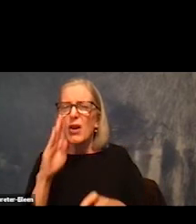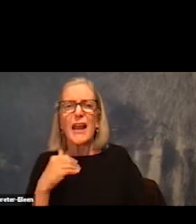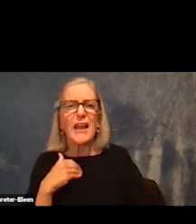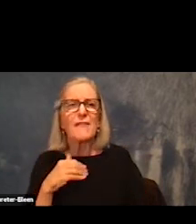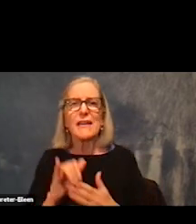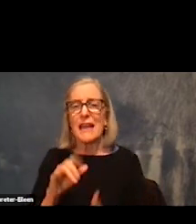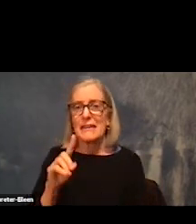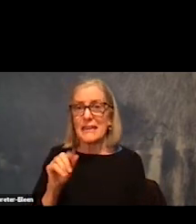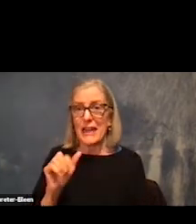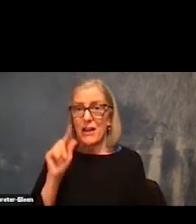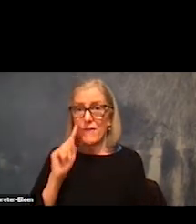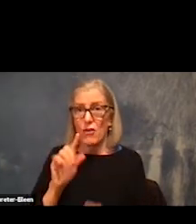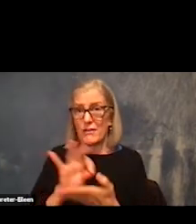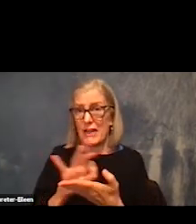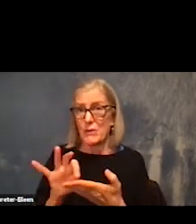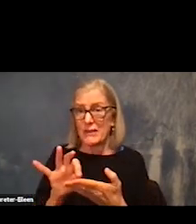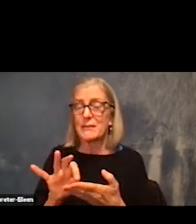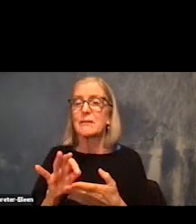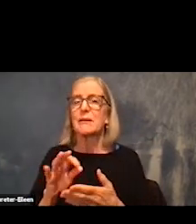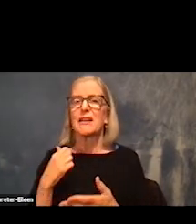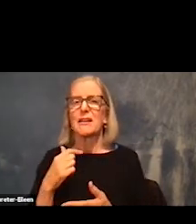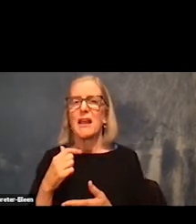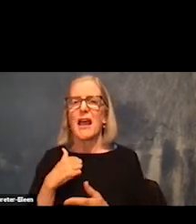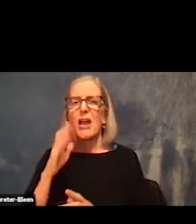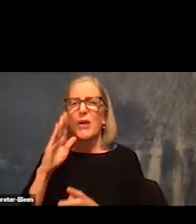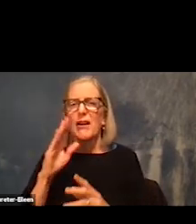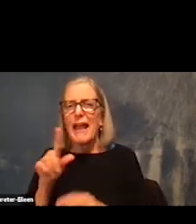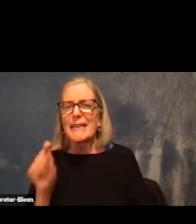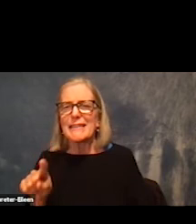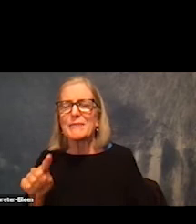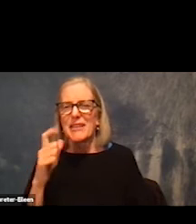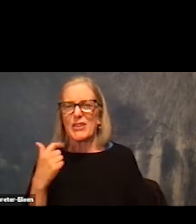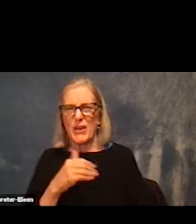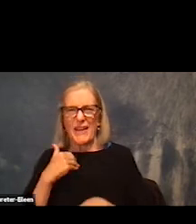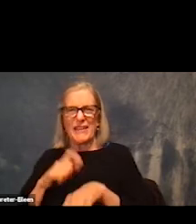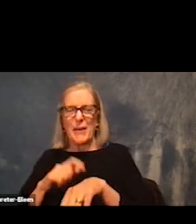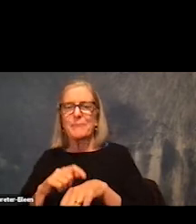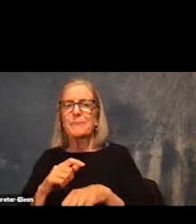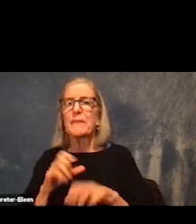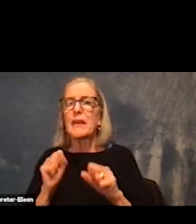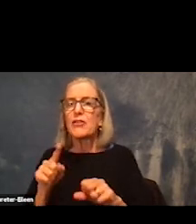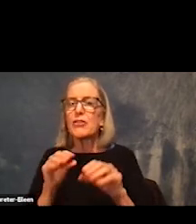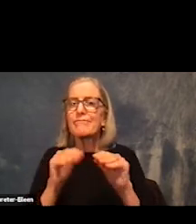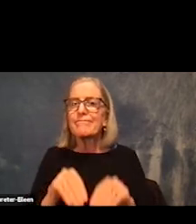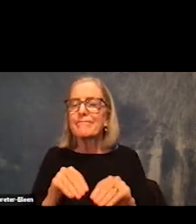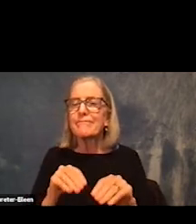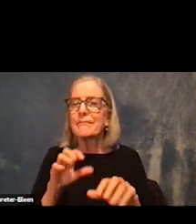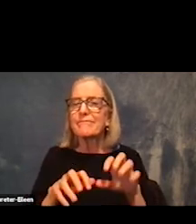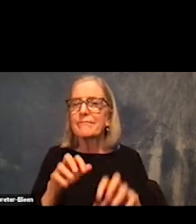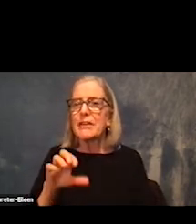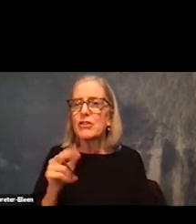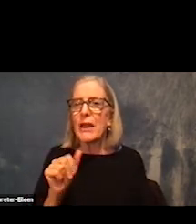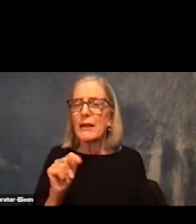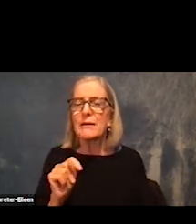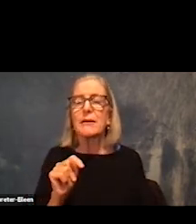going to invite, since we have time, to put in the chat questions you think the